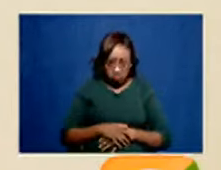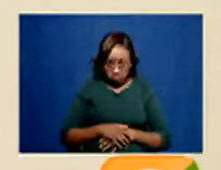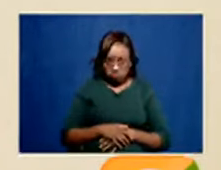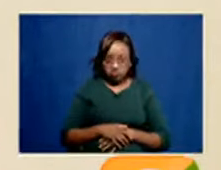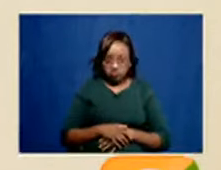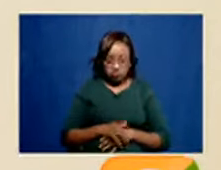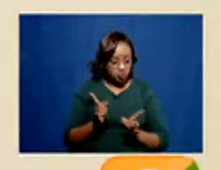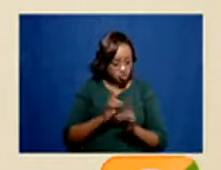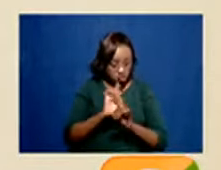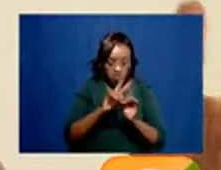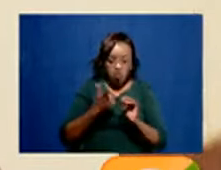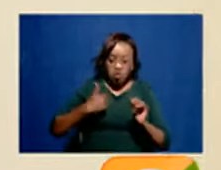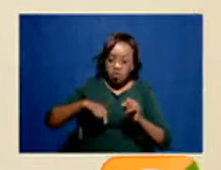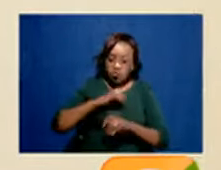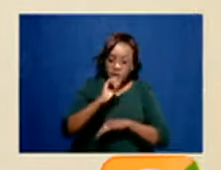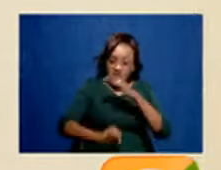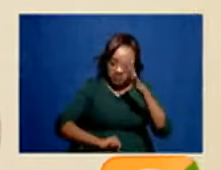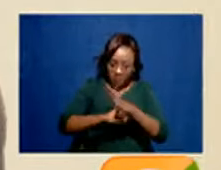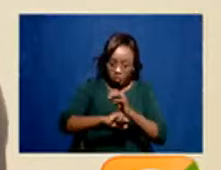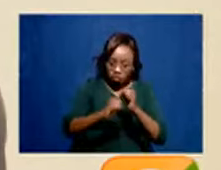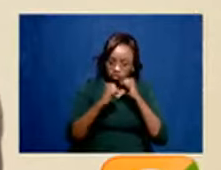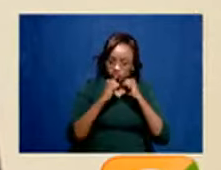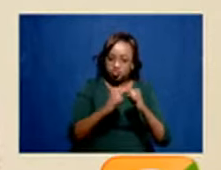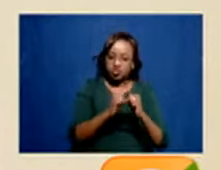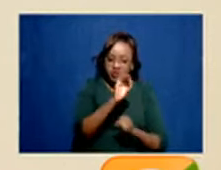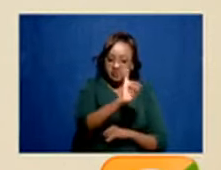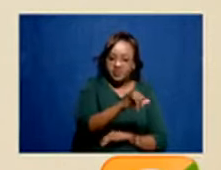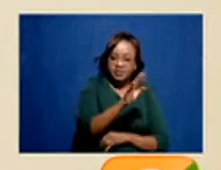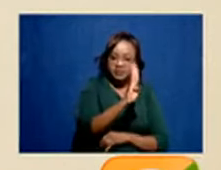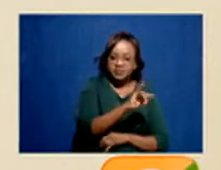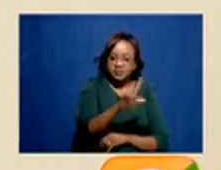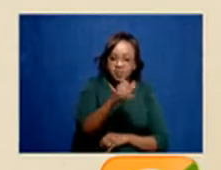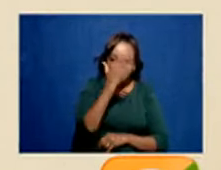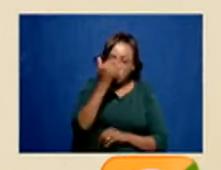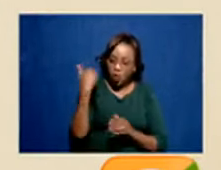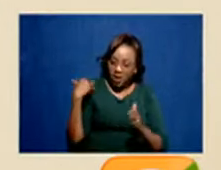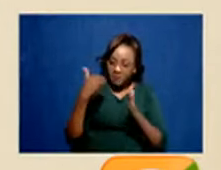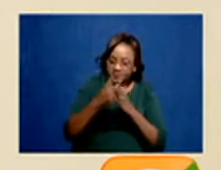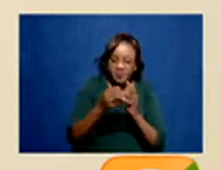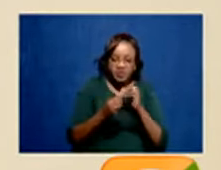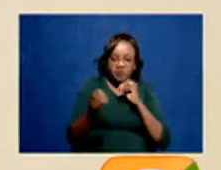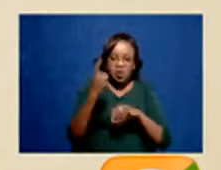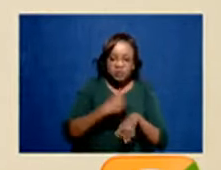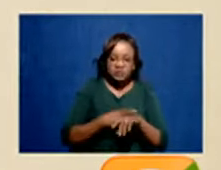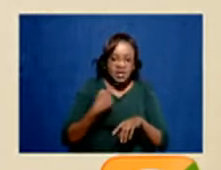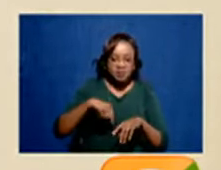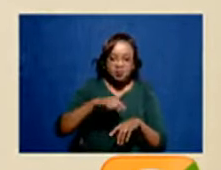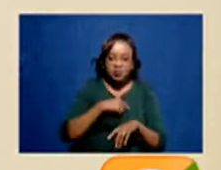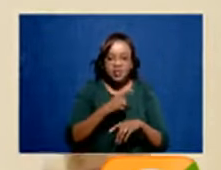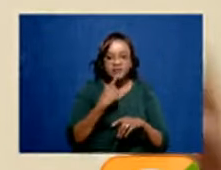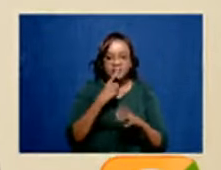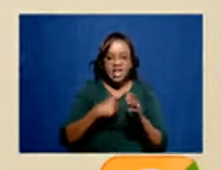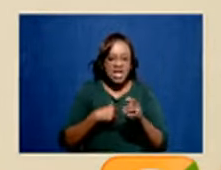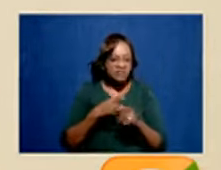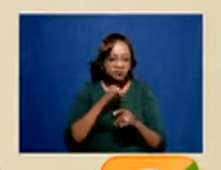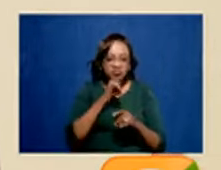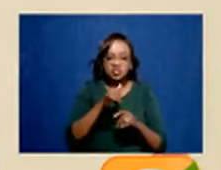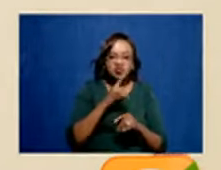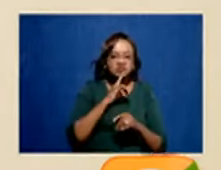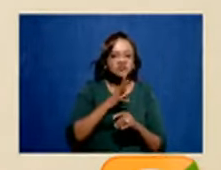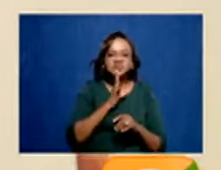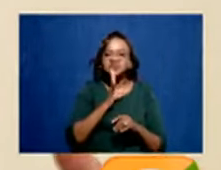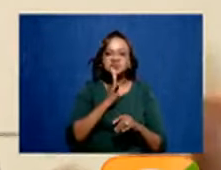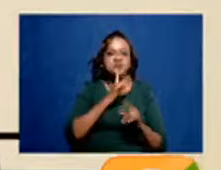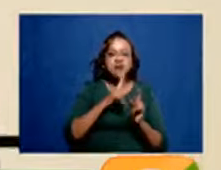support strongly the Karuma Bill. Many times we have been accused as churches for not speaking, but when we speak, our voice